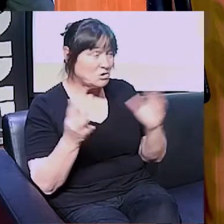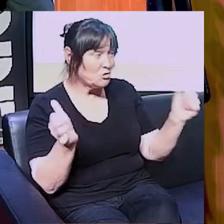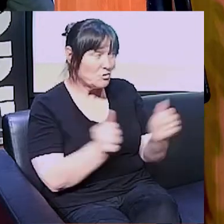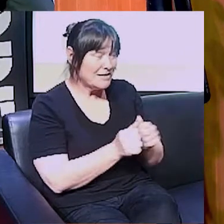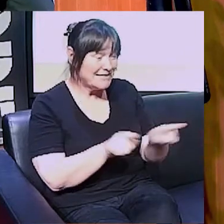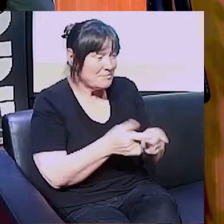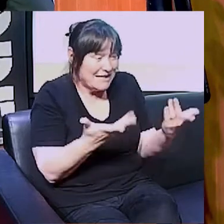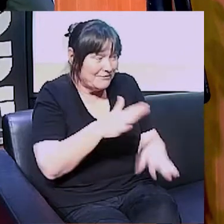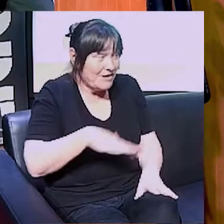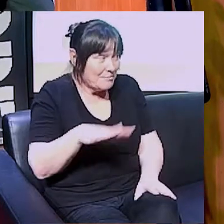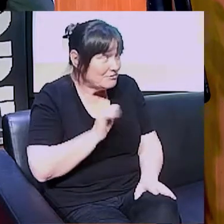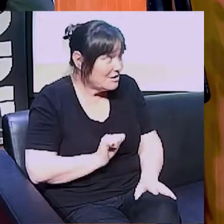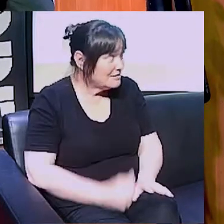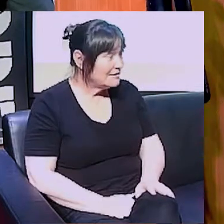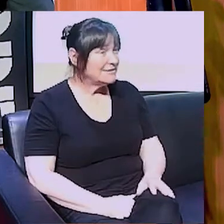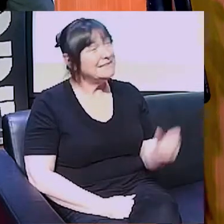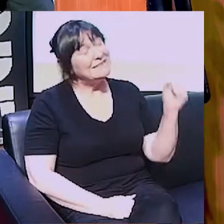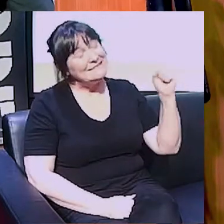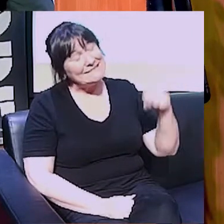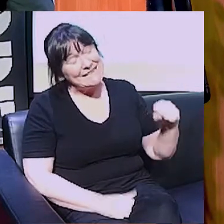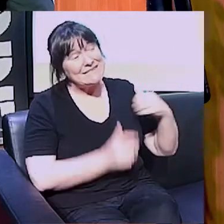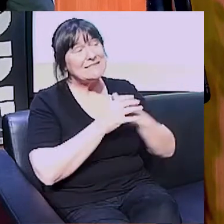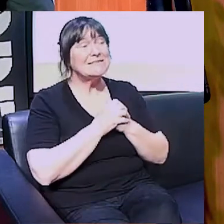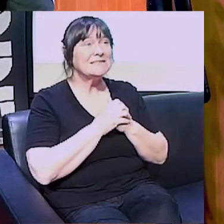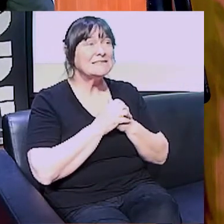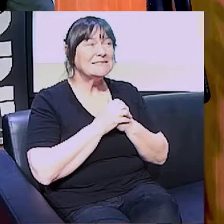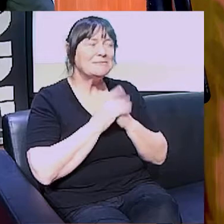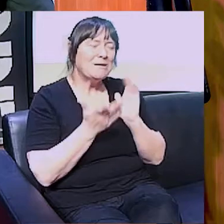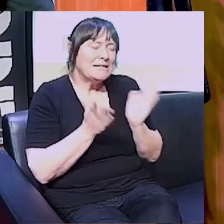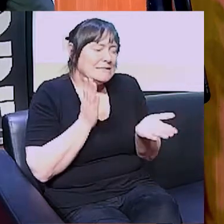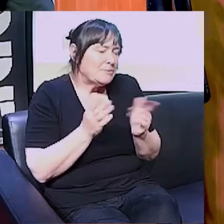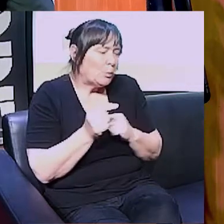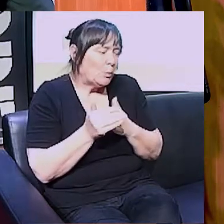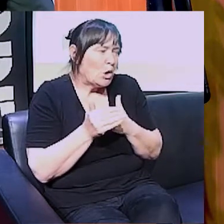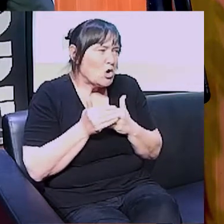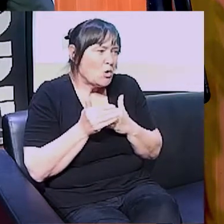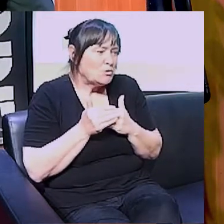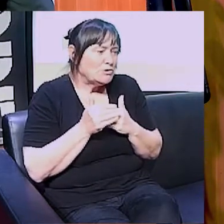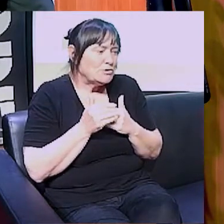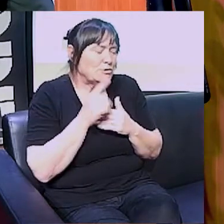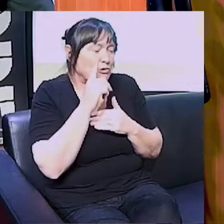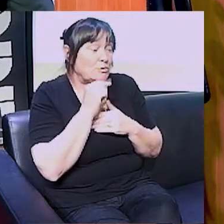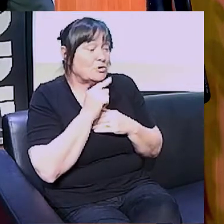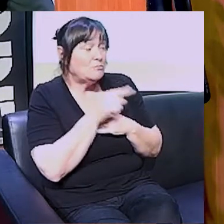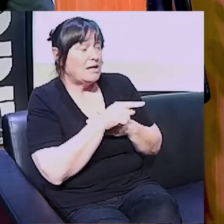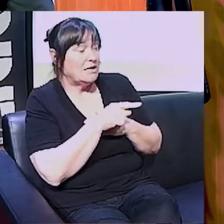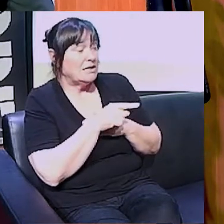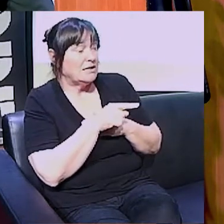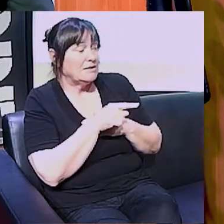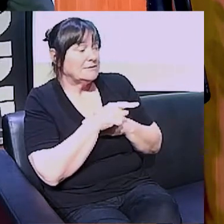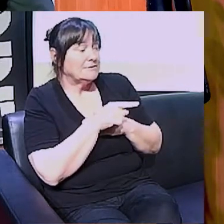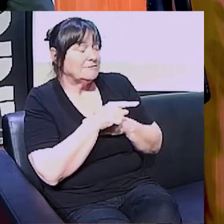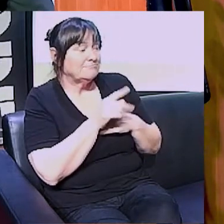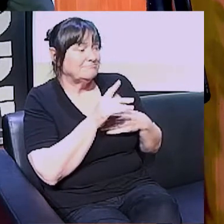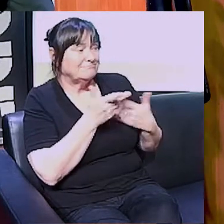times? Yes, but it's also, you're dancing a fine line, aren't you? Because you could also be demonstrating that the coalition is basically